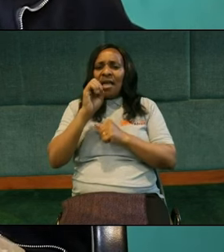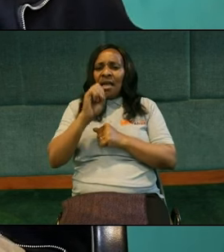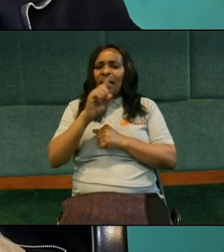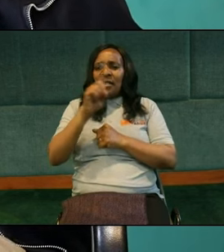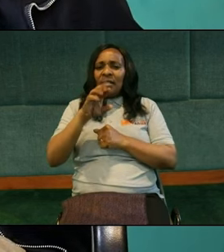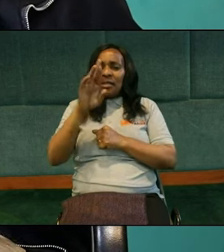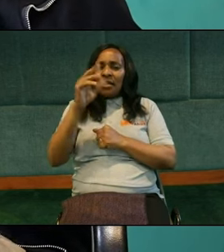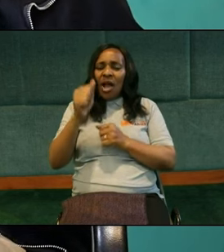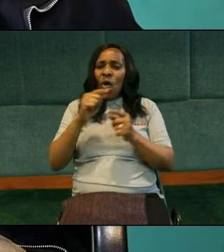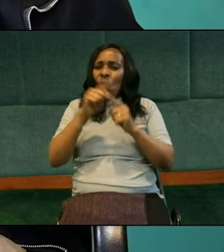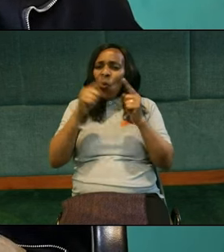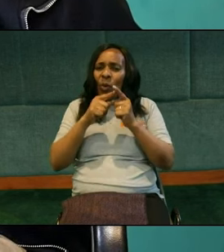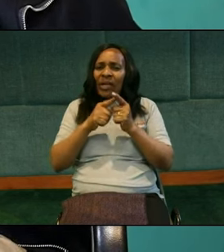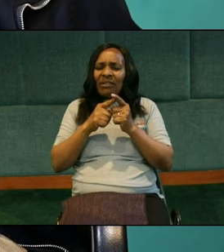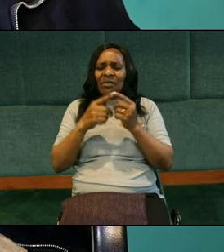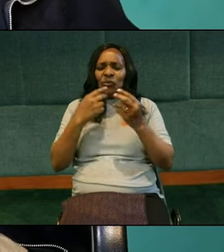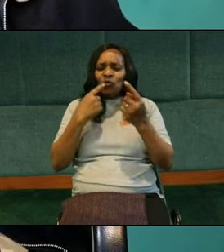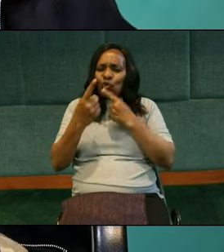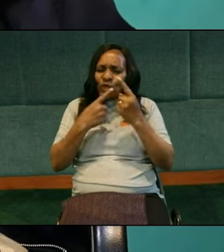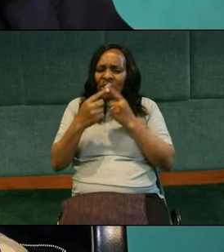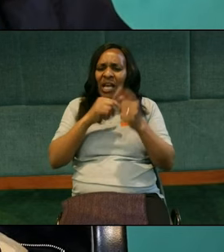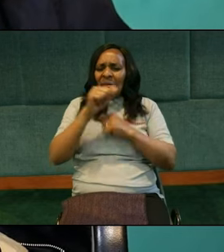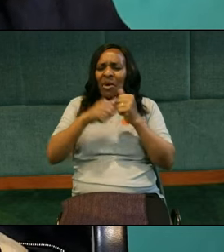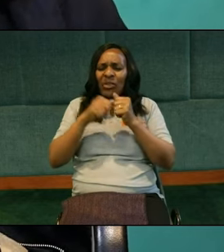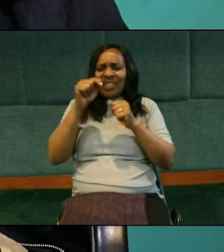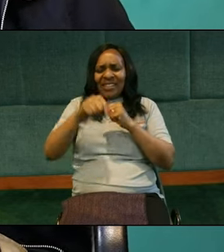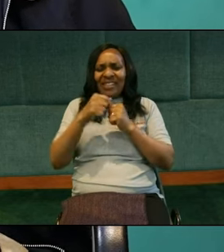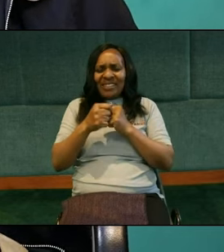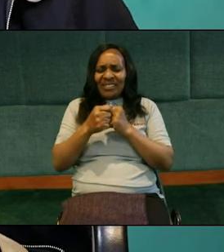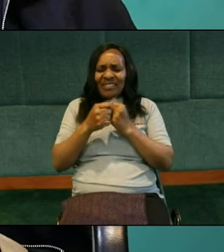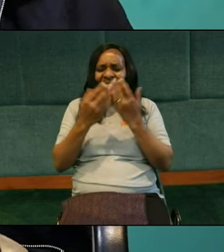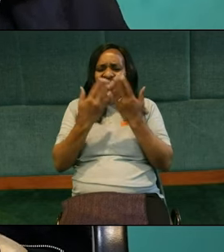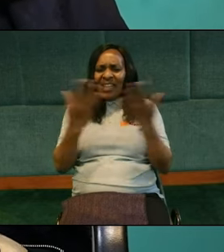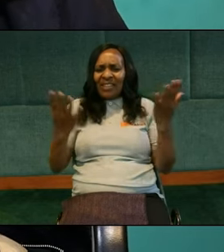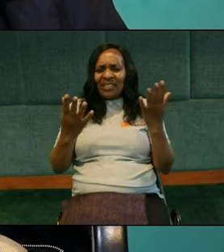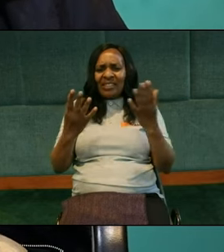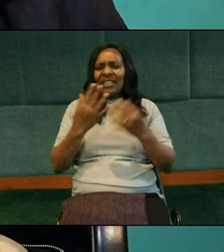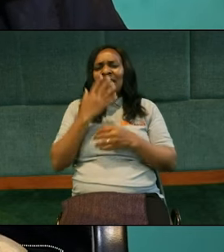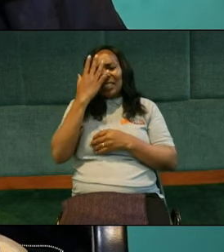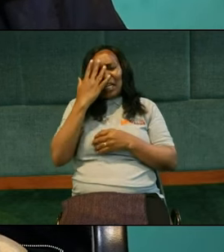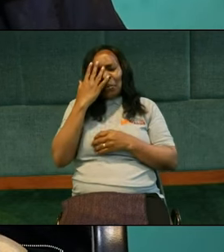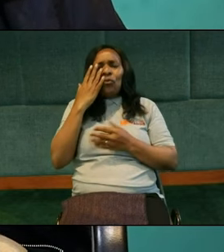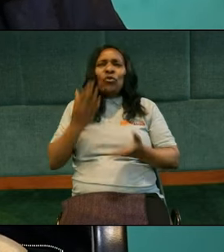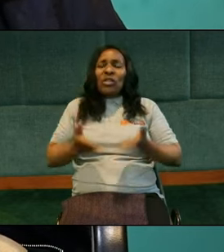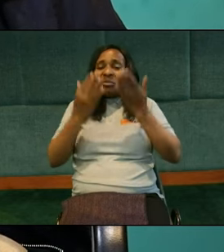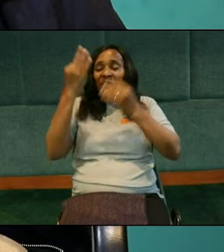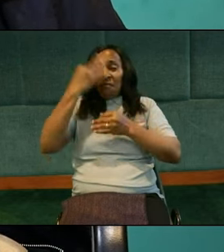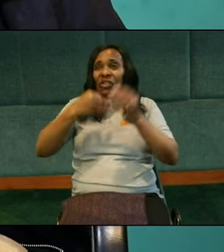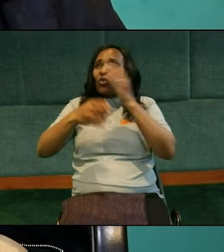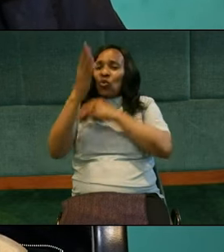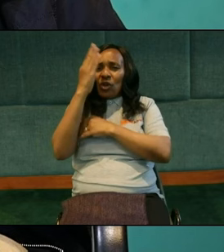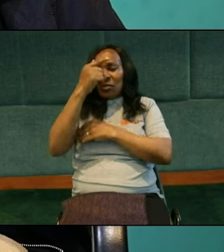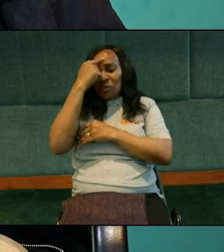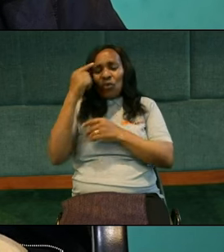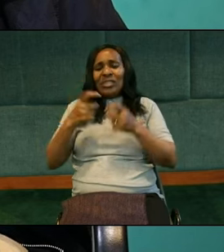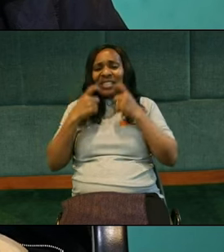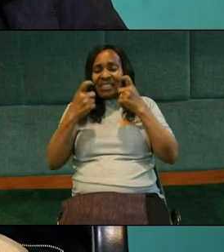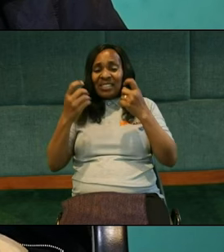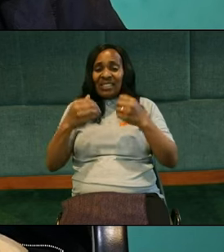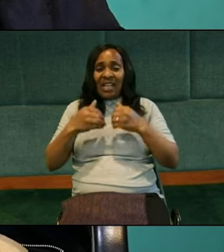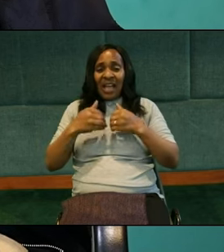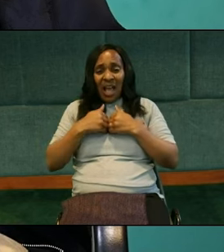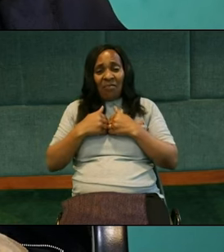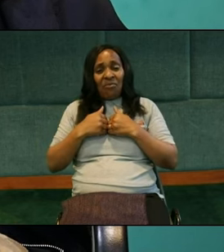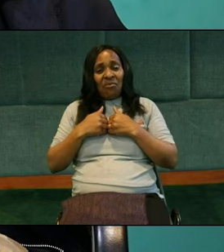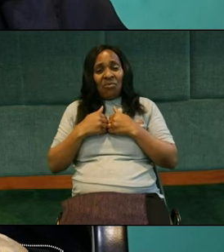Ezra is narrating this account, he's ashamed to lift up his face to God because of the iniquities that they have had.